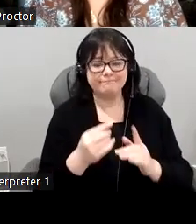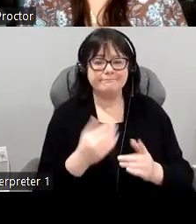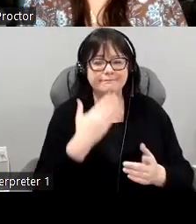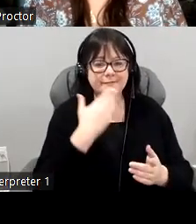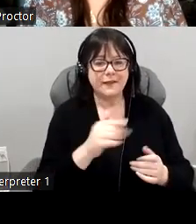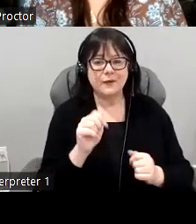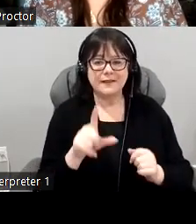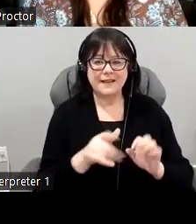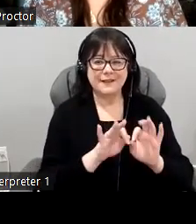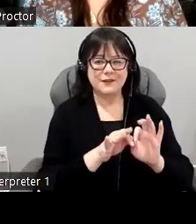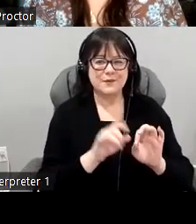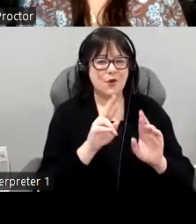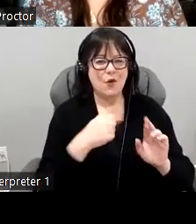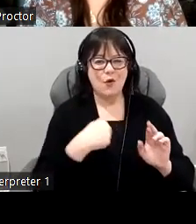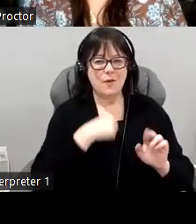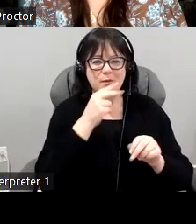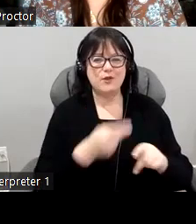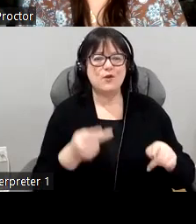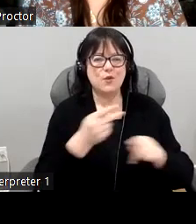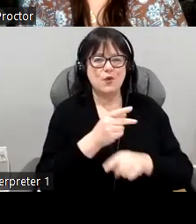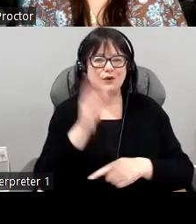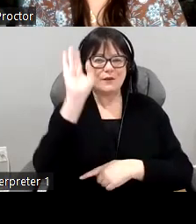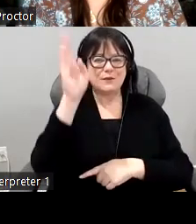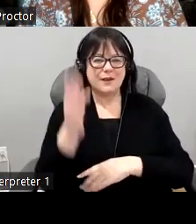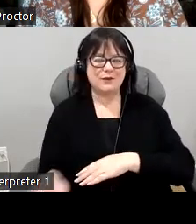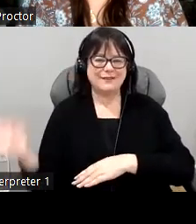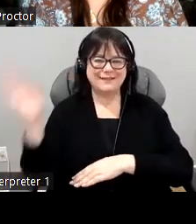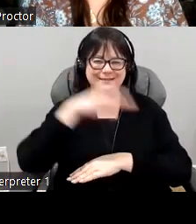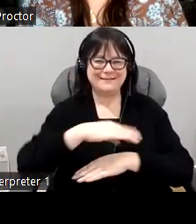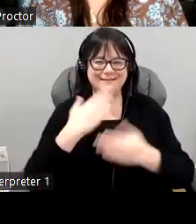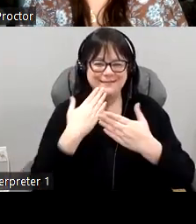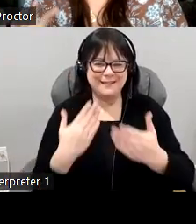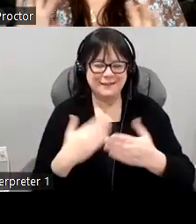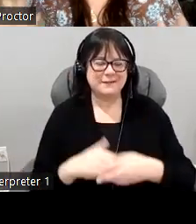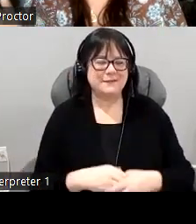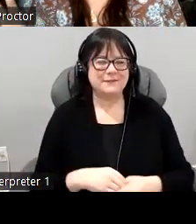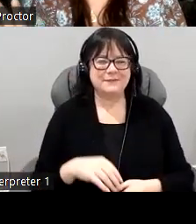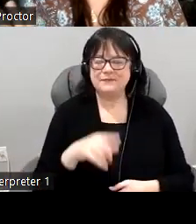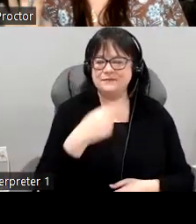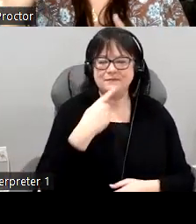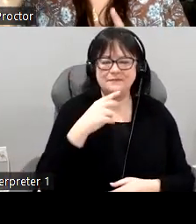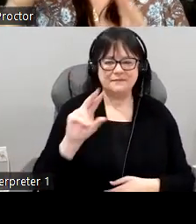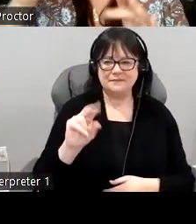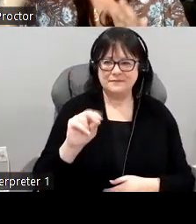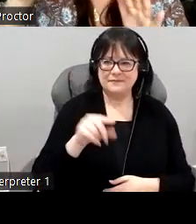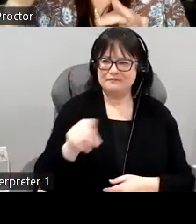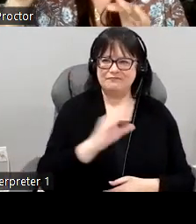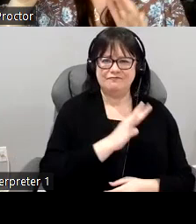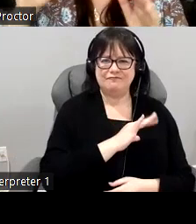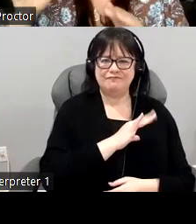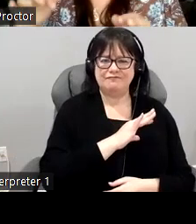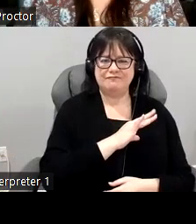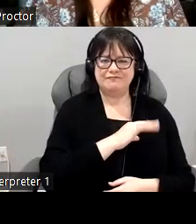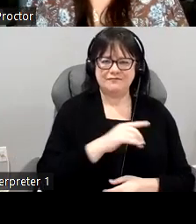Hopefully I haven't been the worst of all the speakers for you folks today. No, you've been very mindful. I've watched